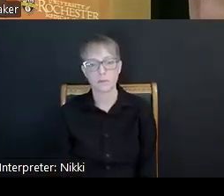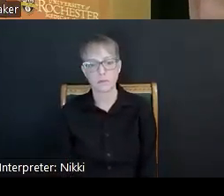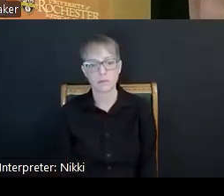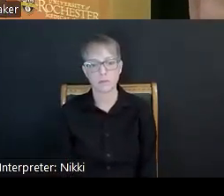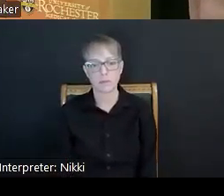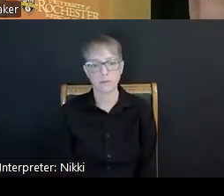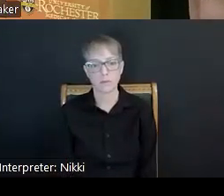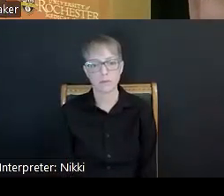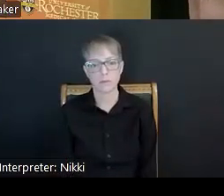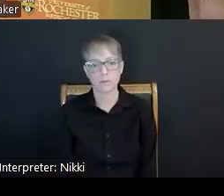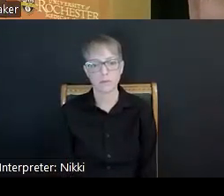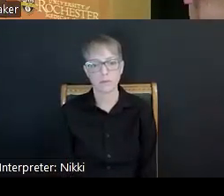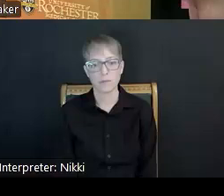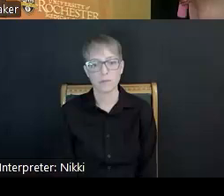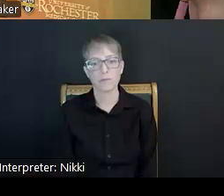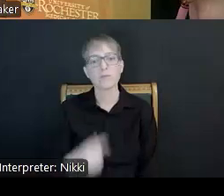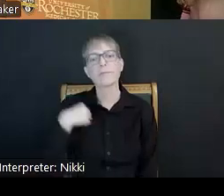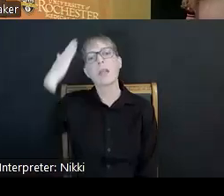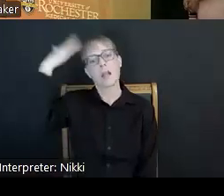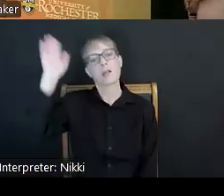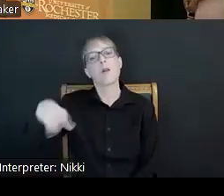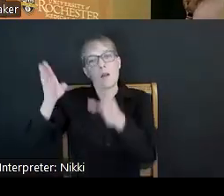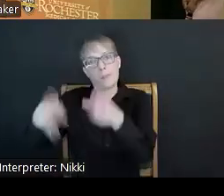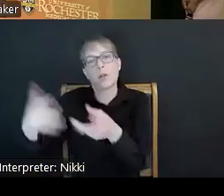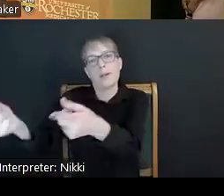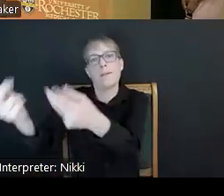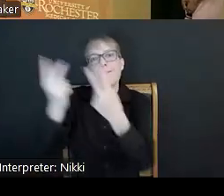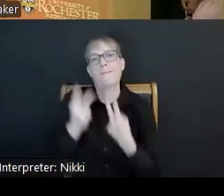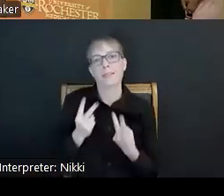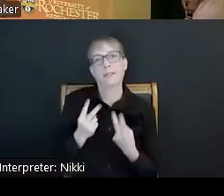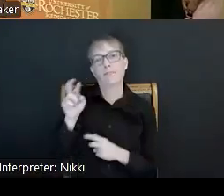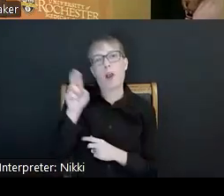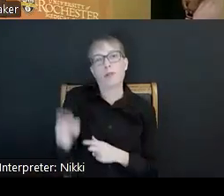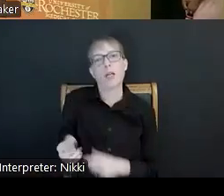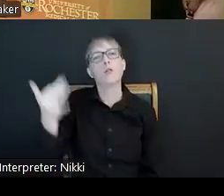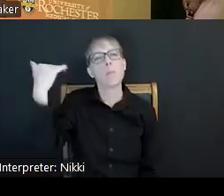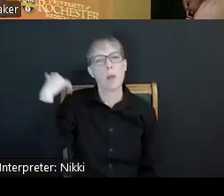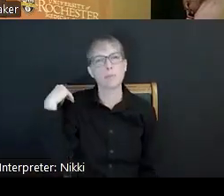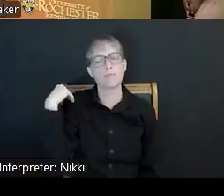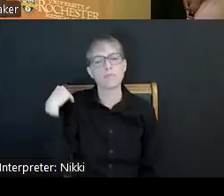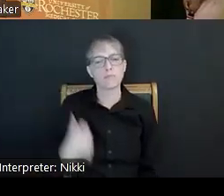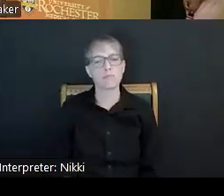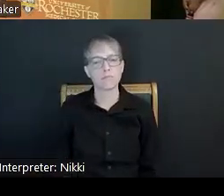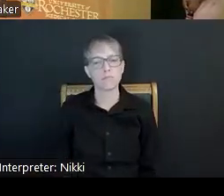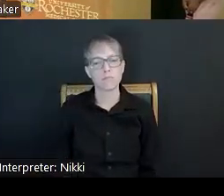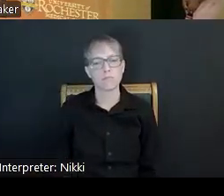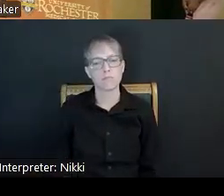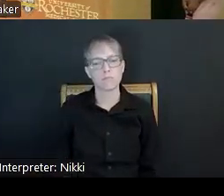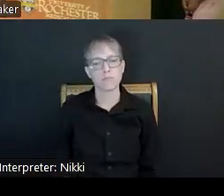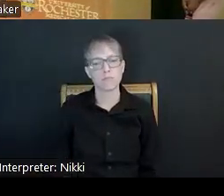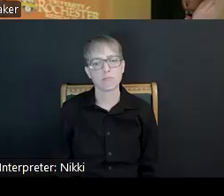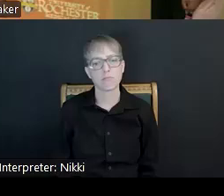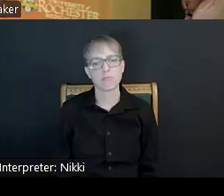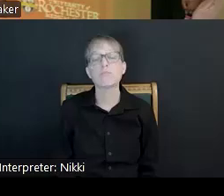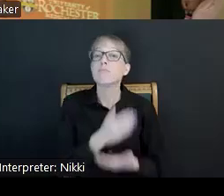I know of someone who came to visit Rochester some time ago. And he was met by some very important